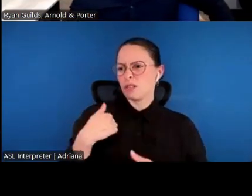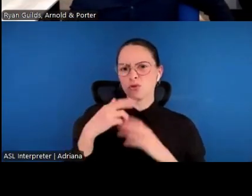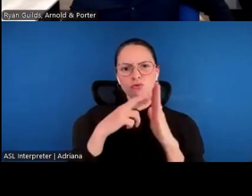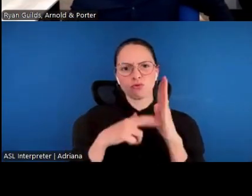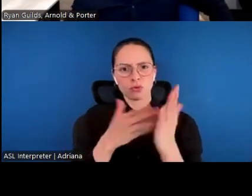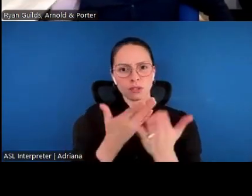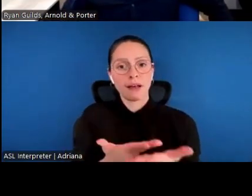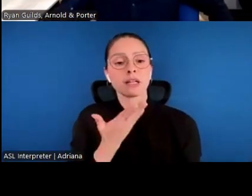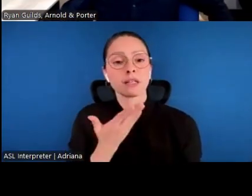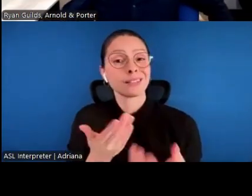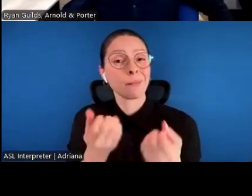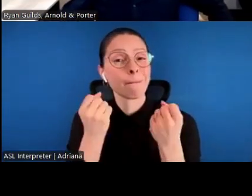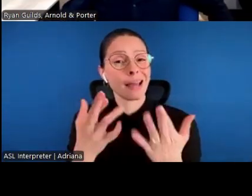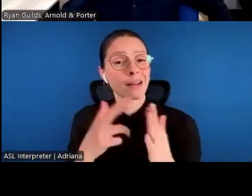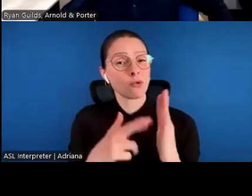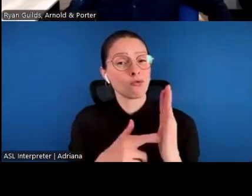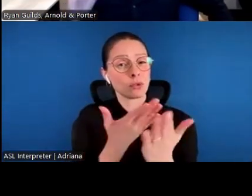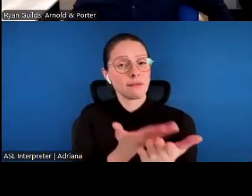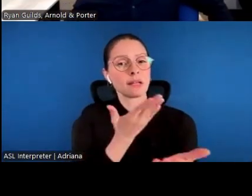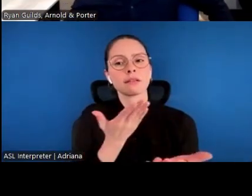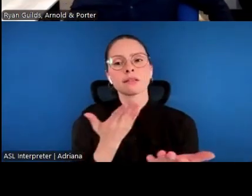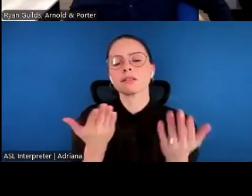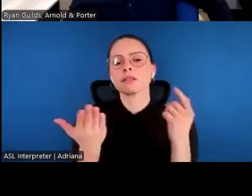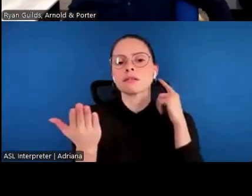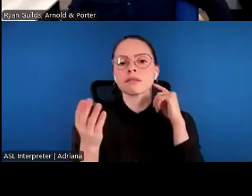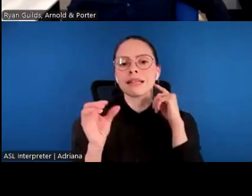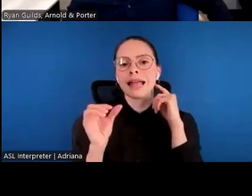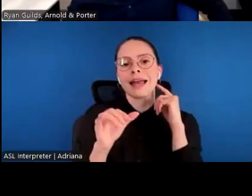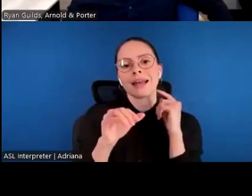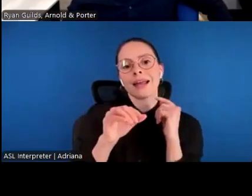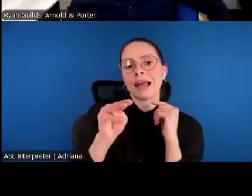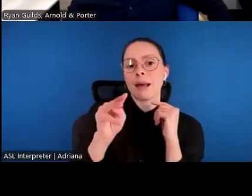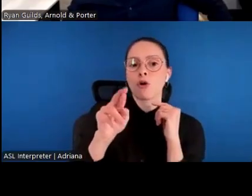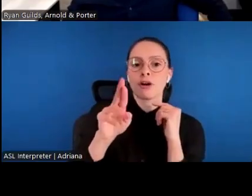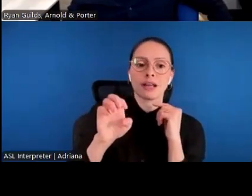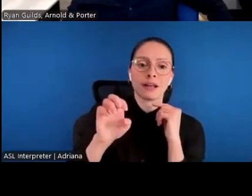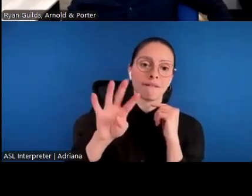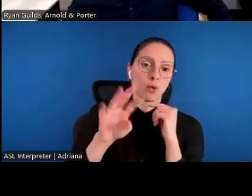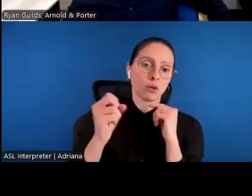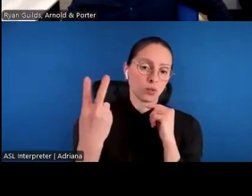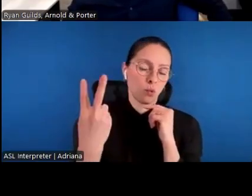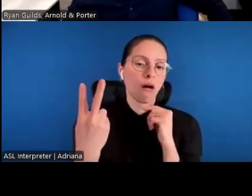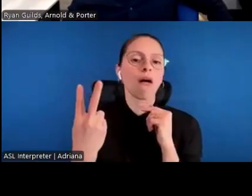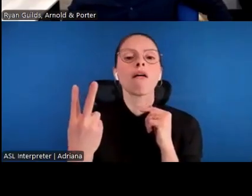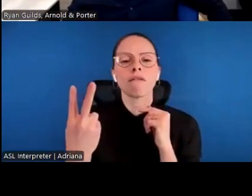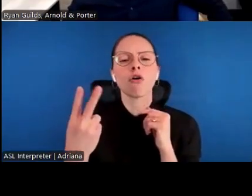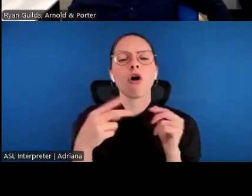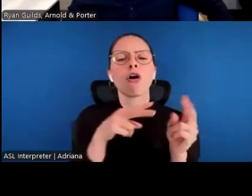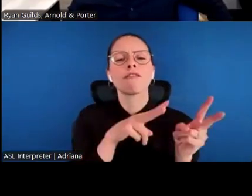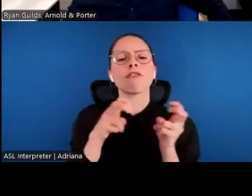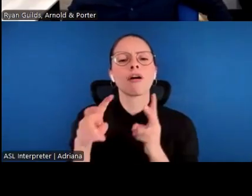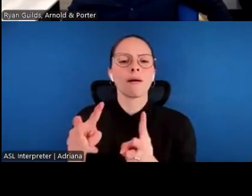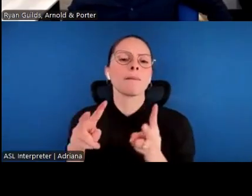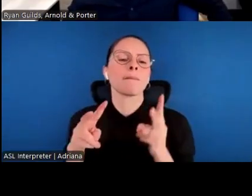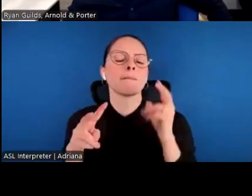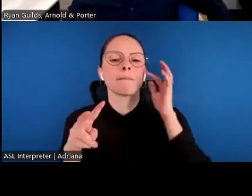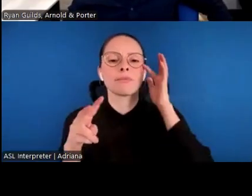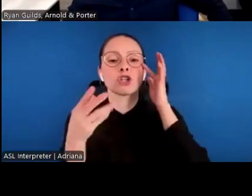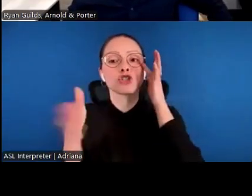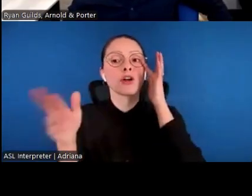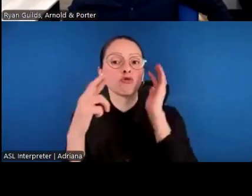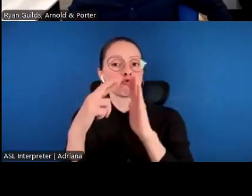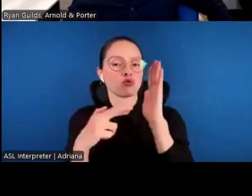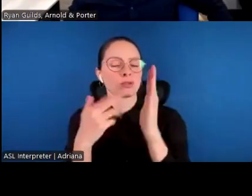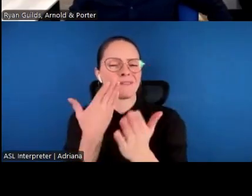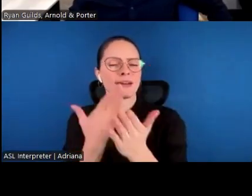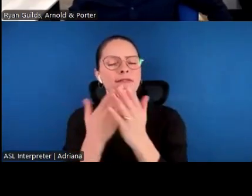of evidence are, like MRE 412, are drawn from the federal rules of evidence, but there are a lot of